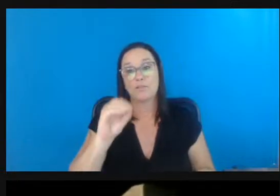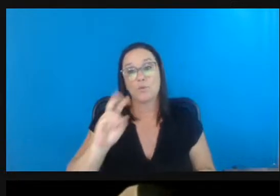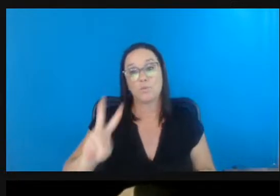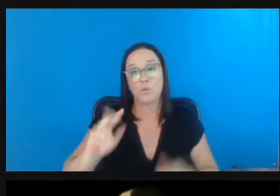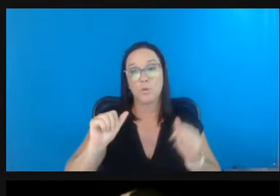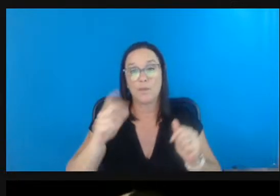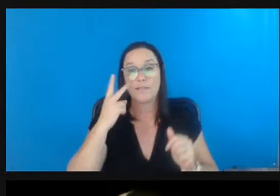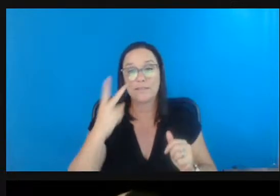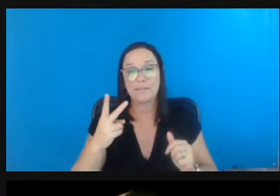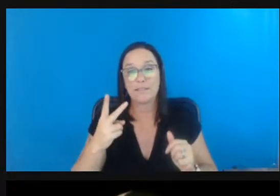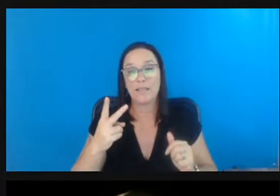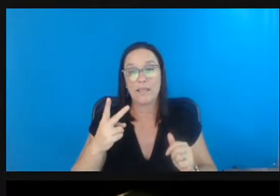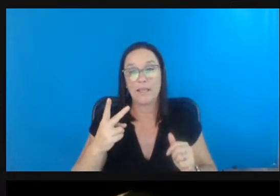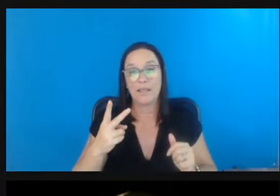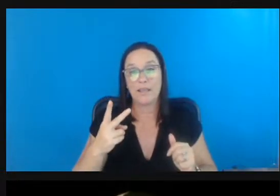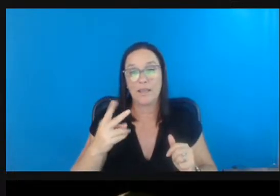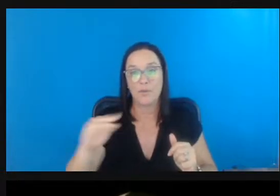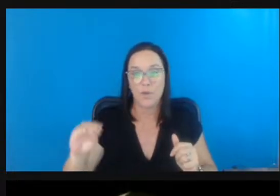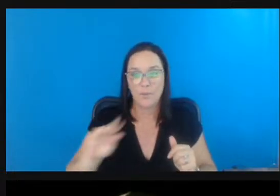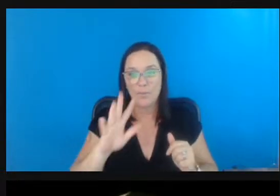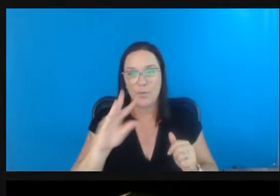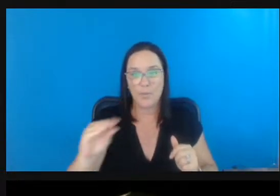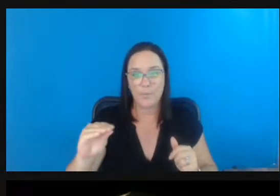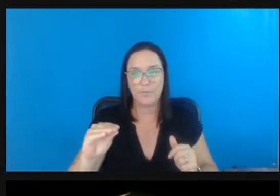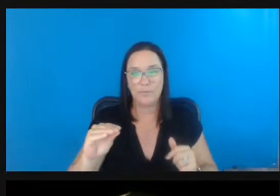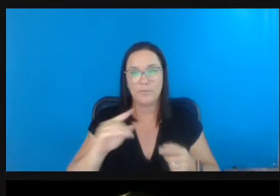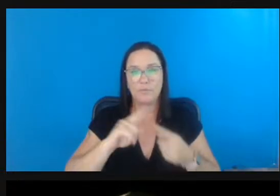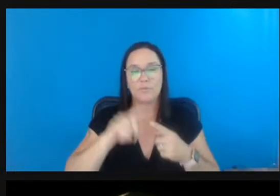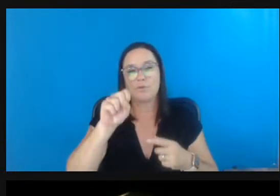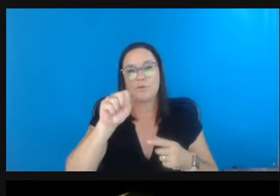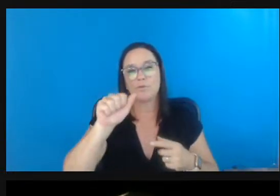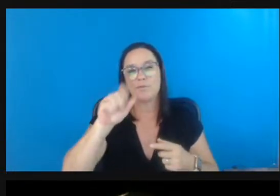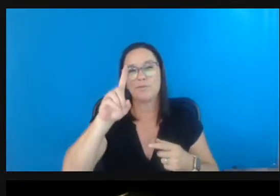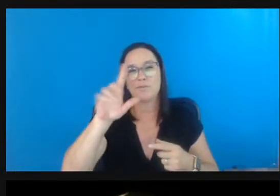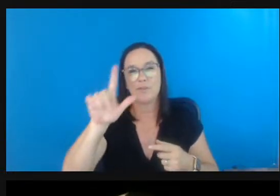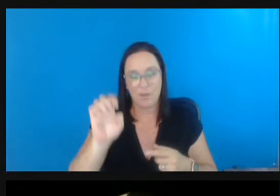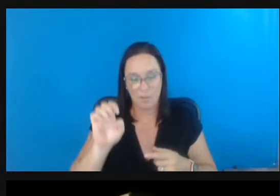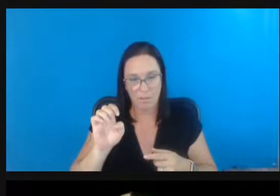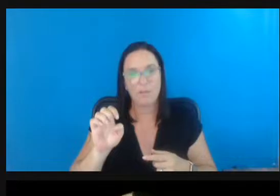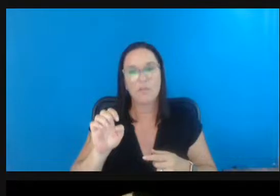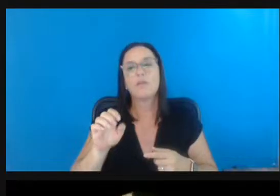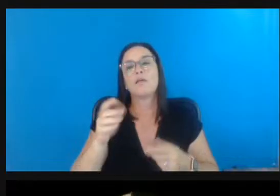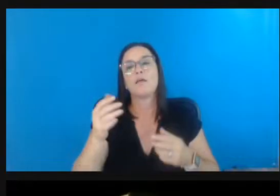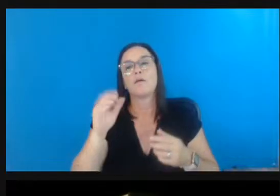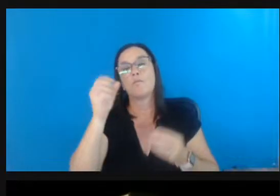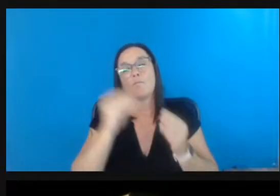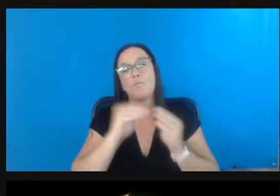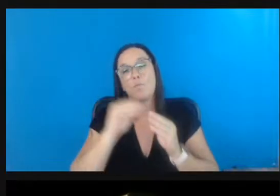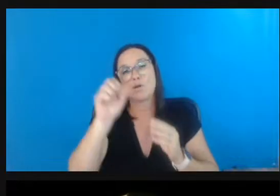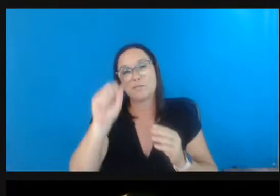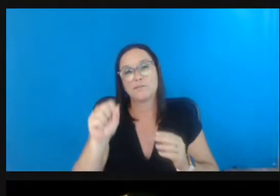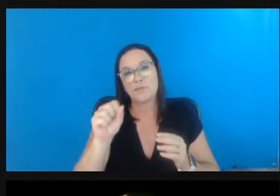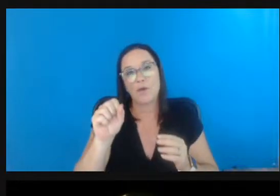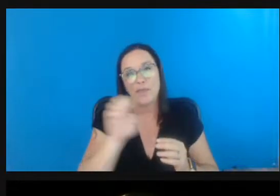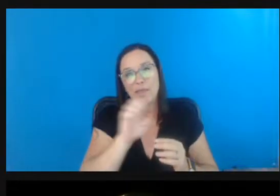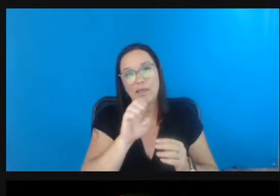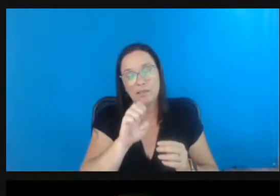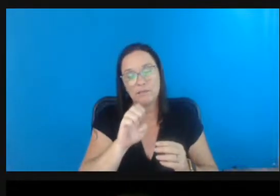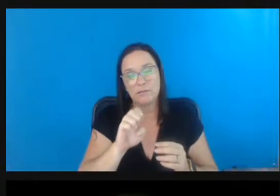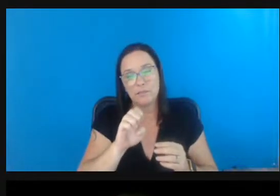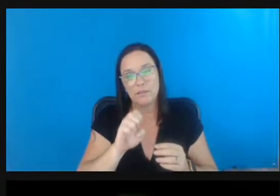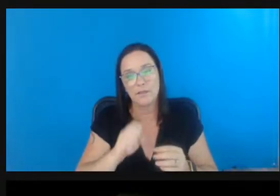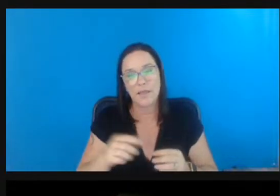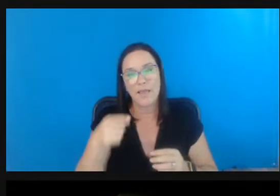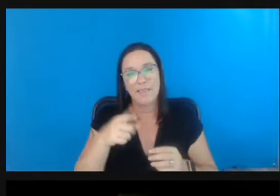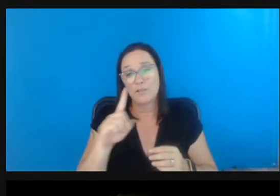little flare where it flashes towards the saddle with that southeast direction. And that's the hazard there. This forecast is only going out